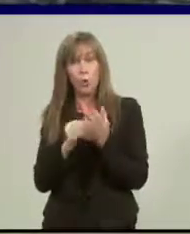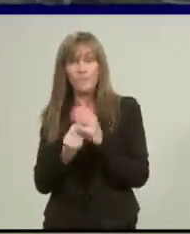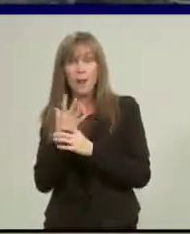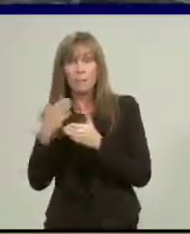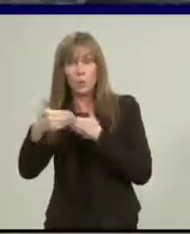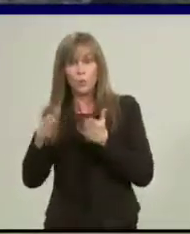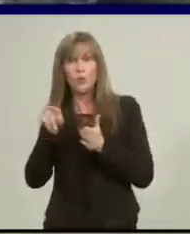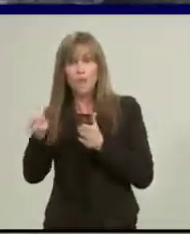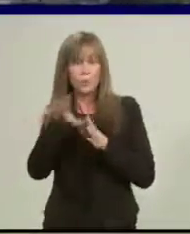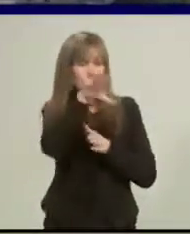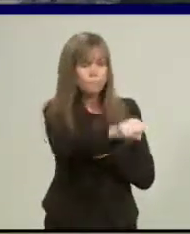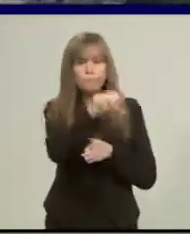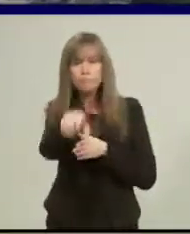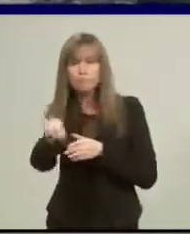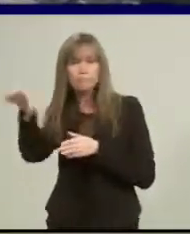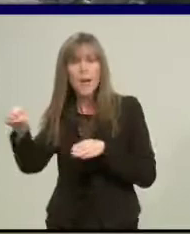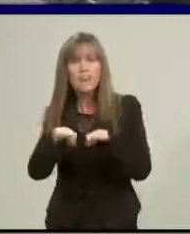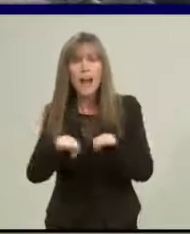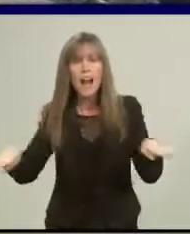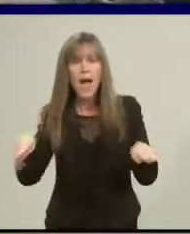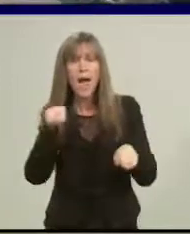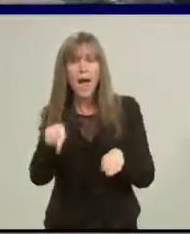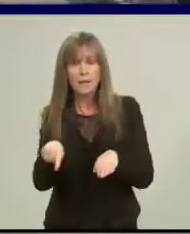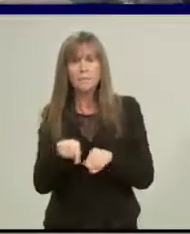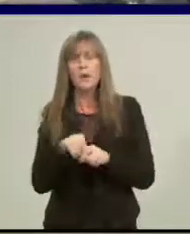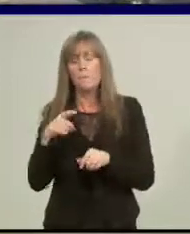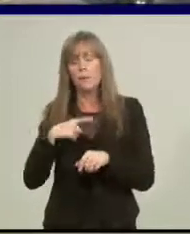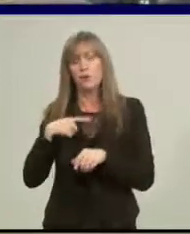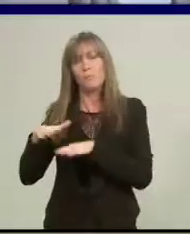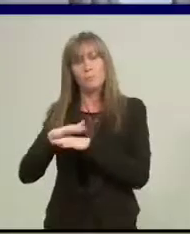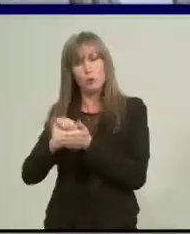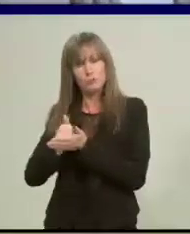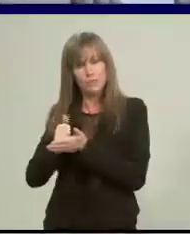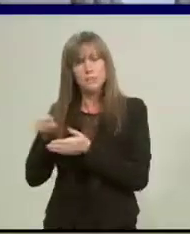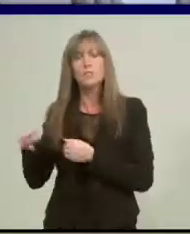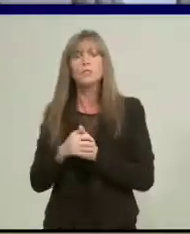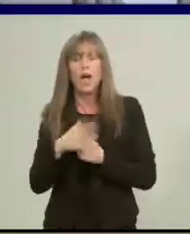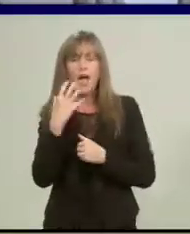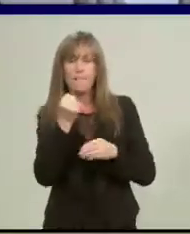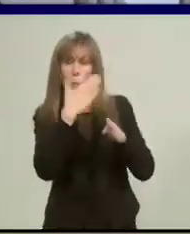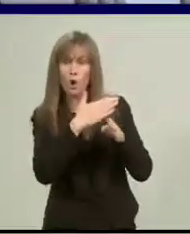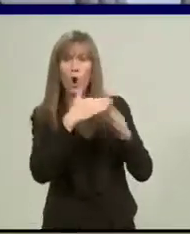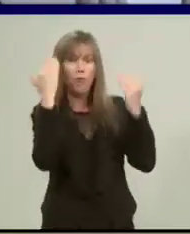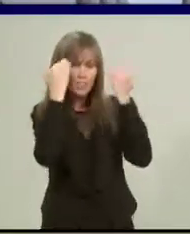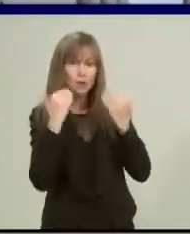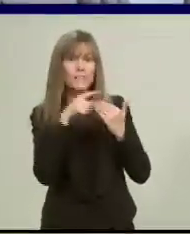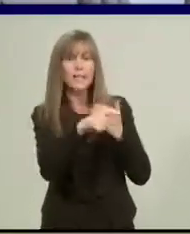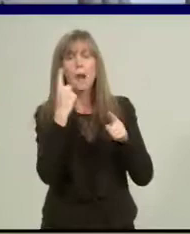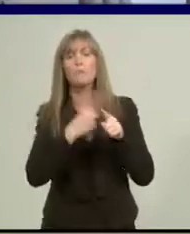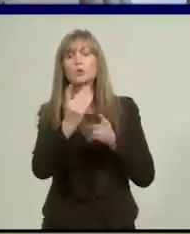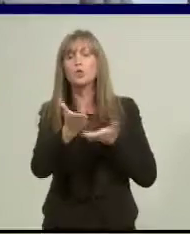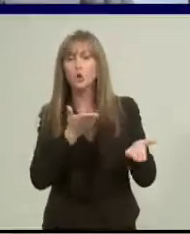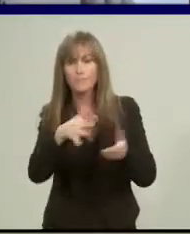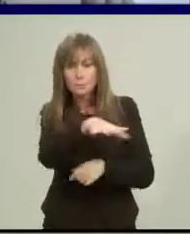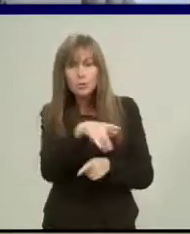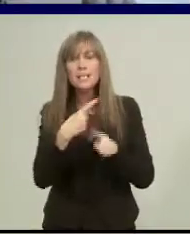acquire land to make room for the blueprint projects. Work has already started on the Justice and Emergency Services Precinct and